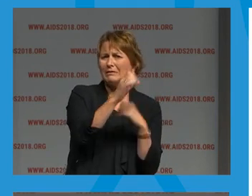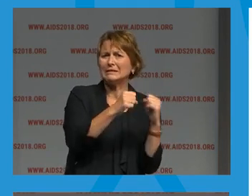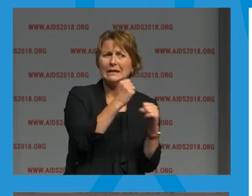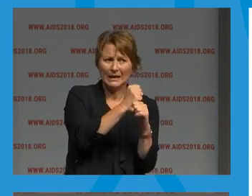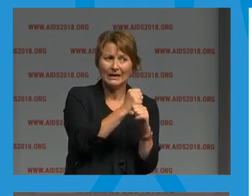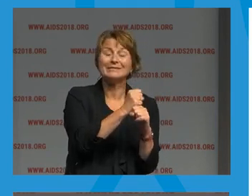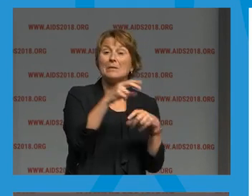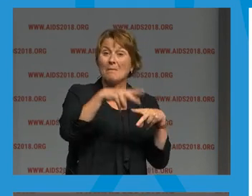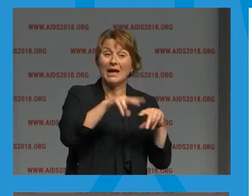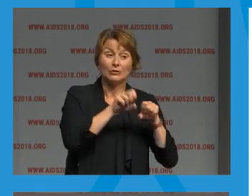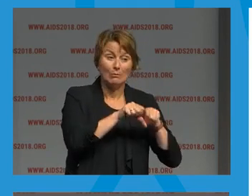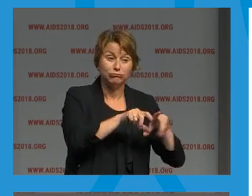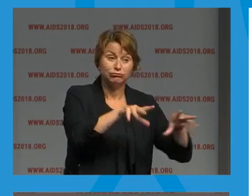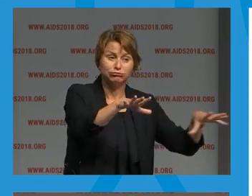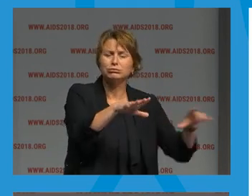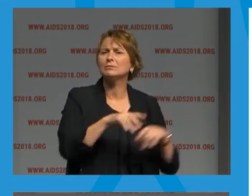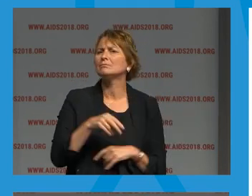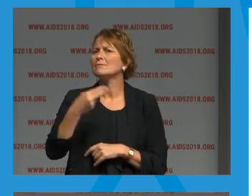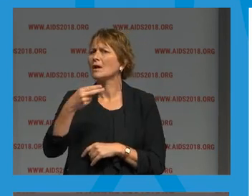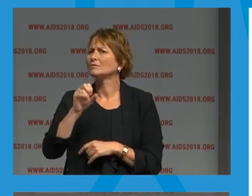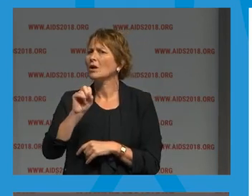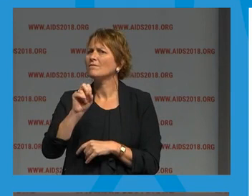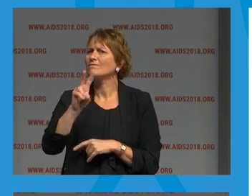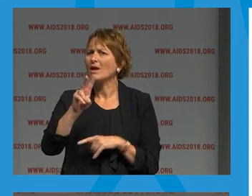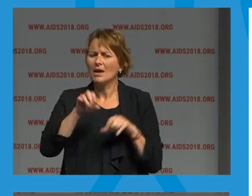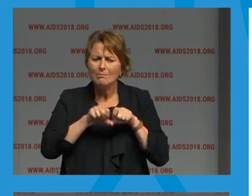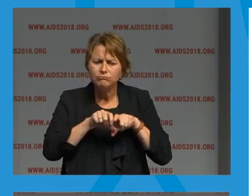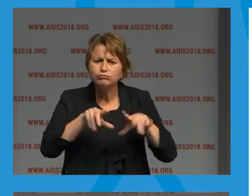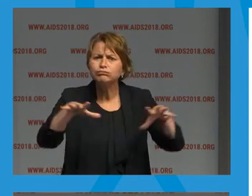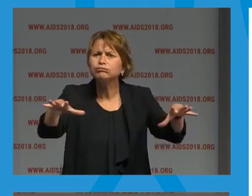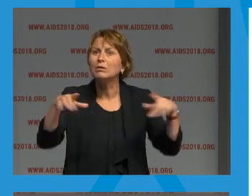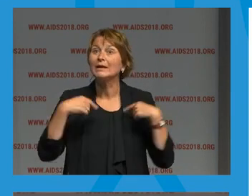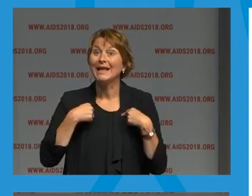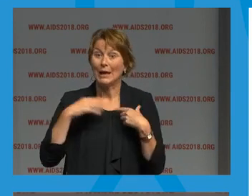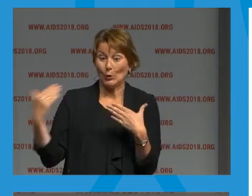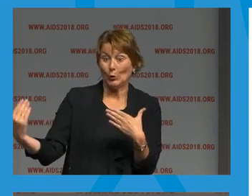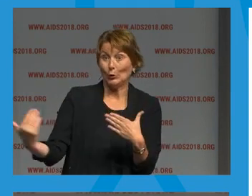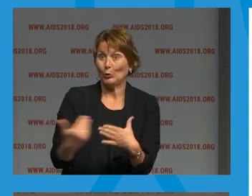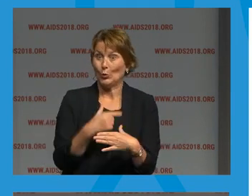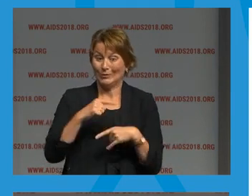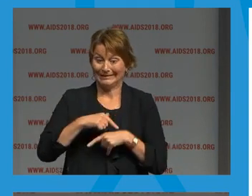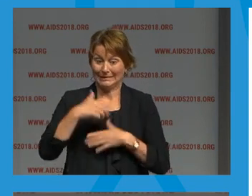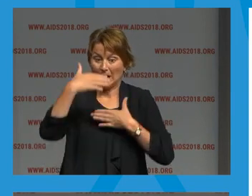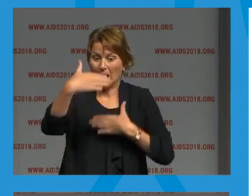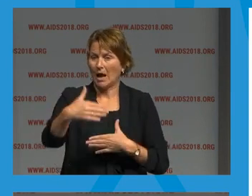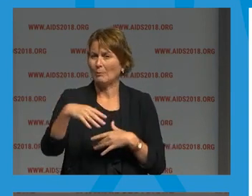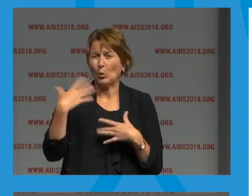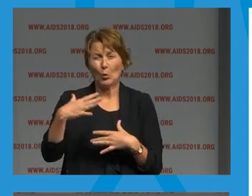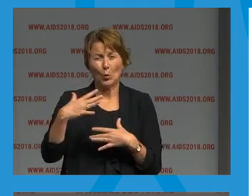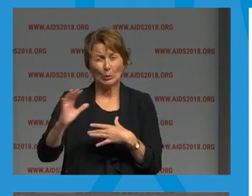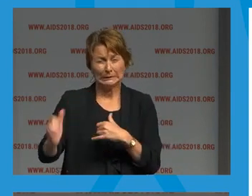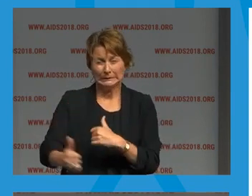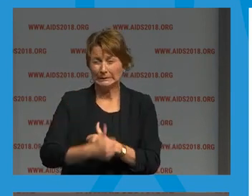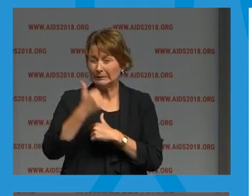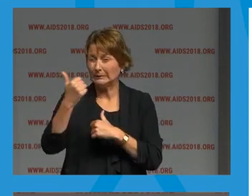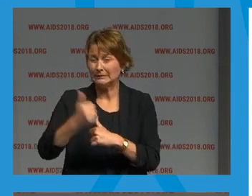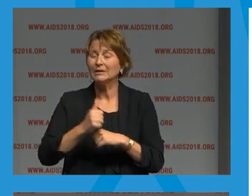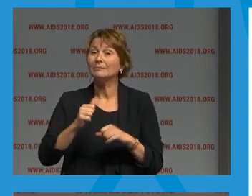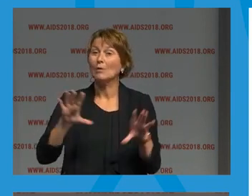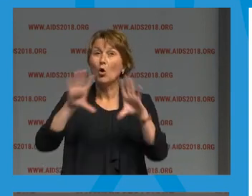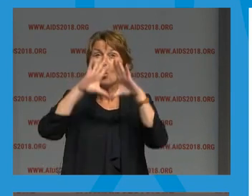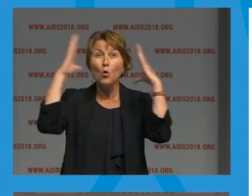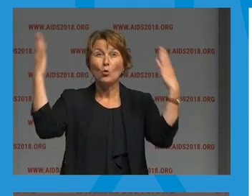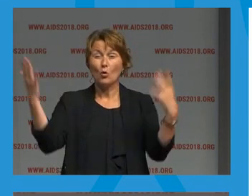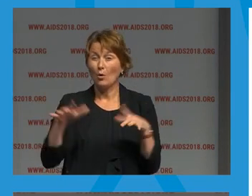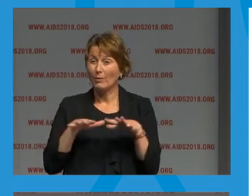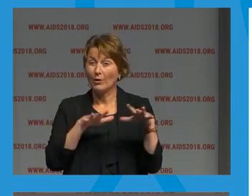the HIV/AIDS pandemic was entering a new and more dangerous phase. And as the global threat increases,